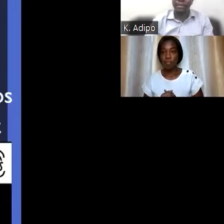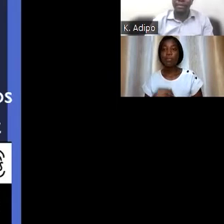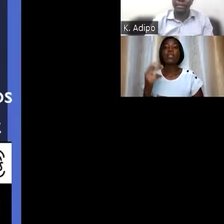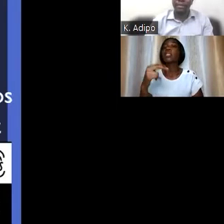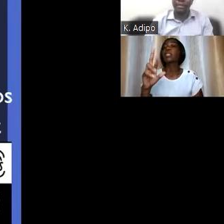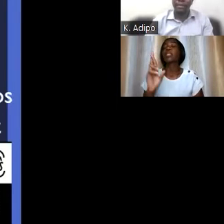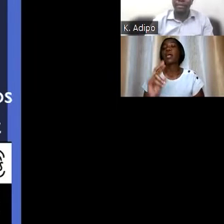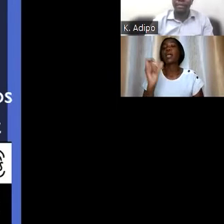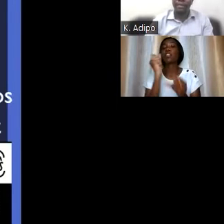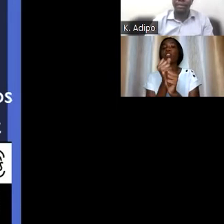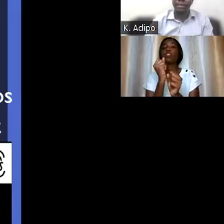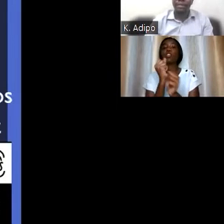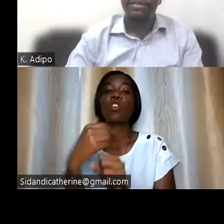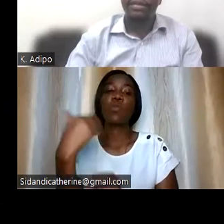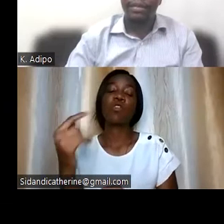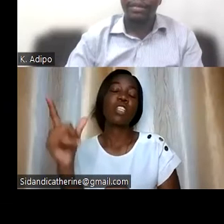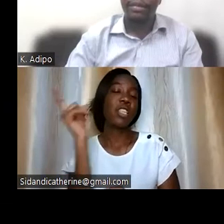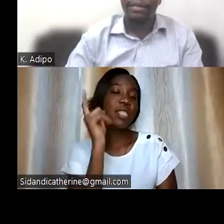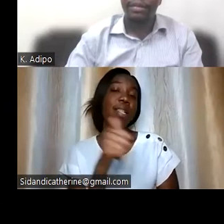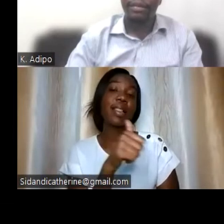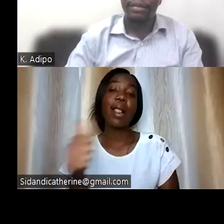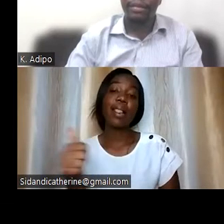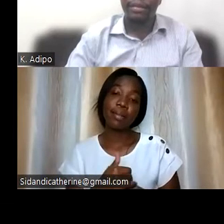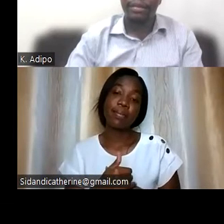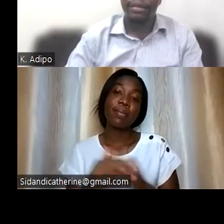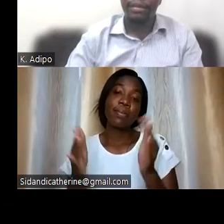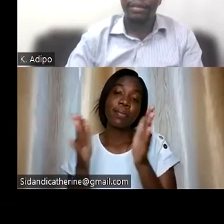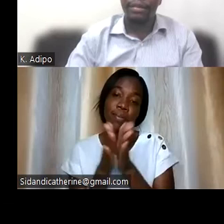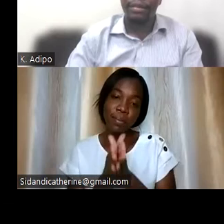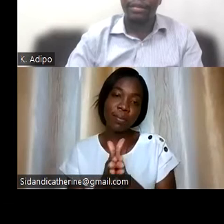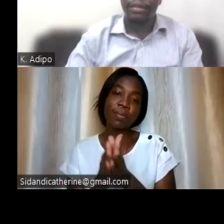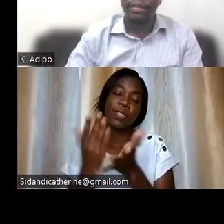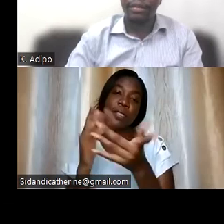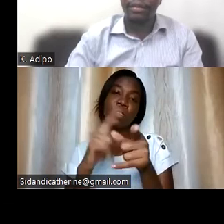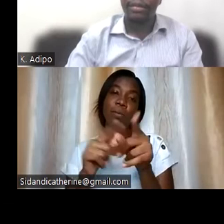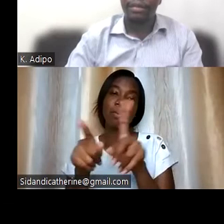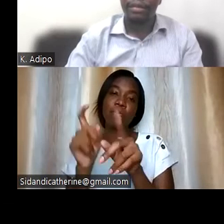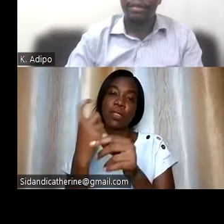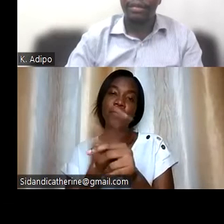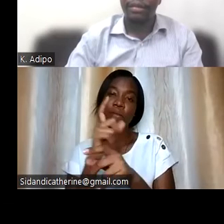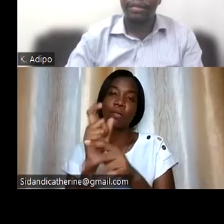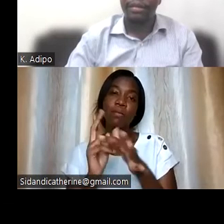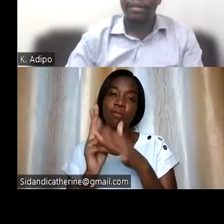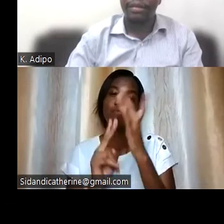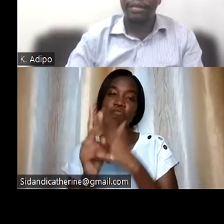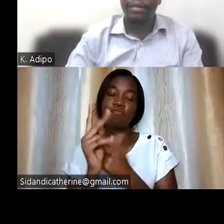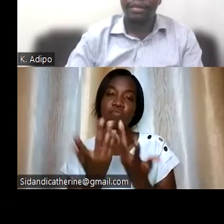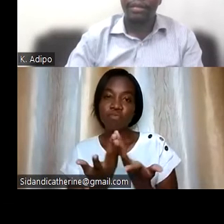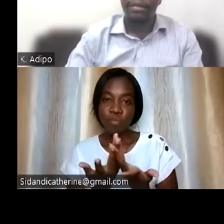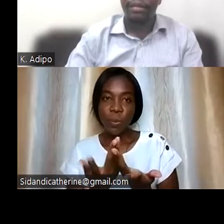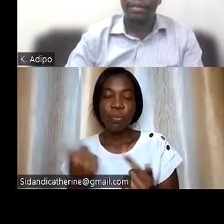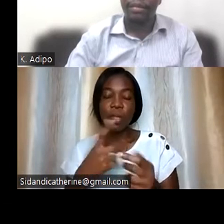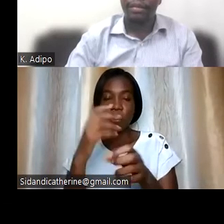is always listening to others, but also sometimes we need to vent. As leaders, create time for